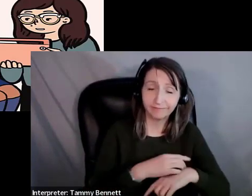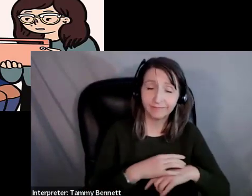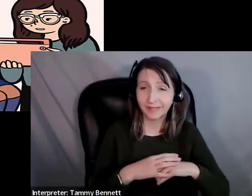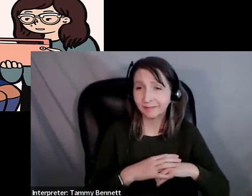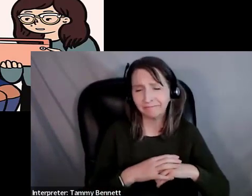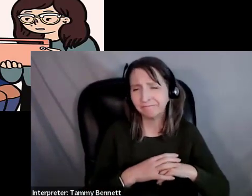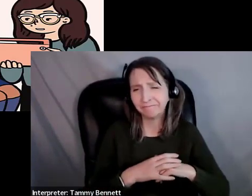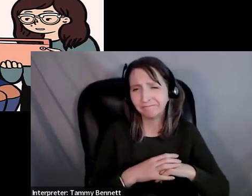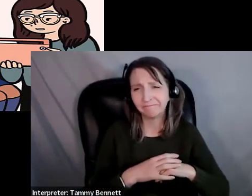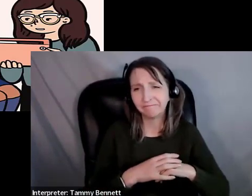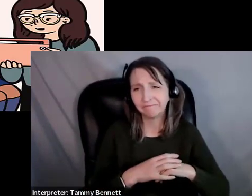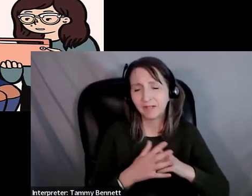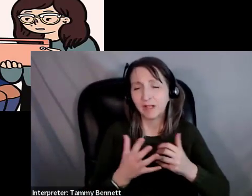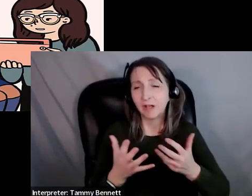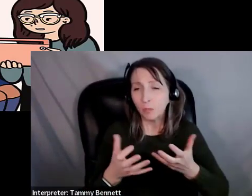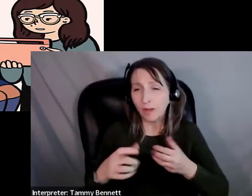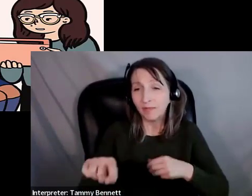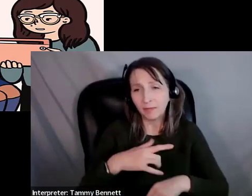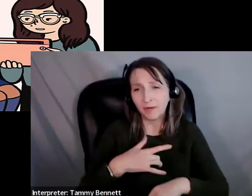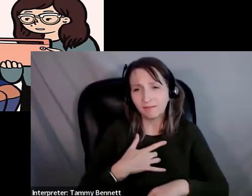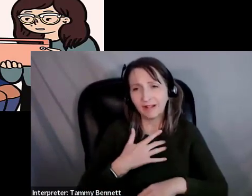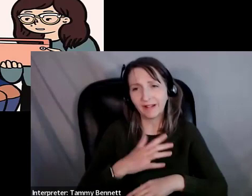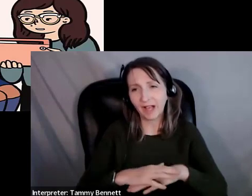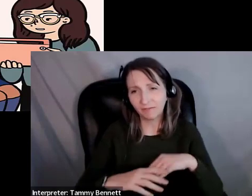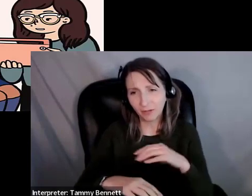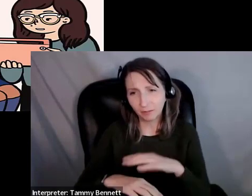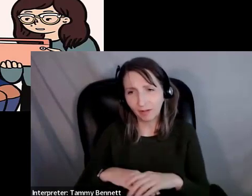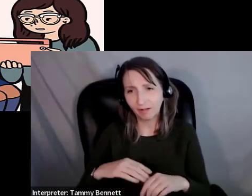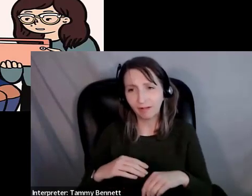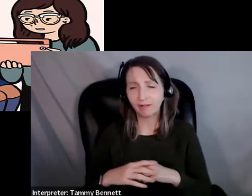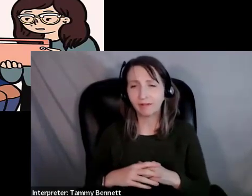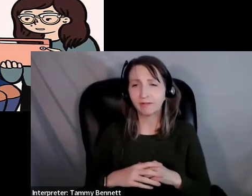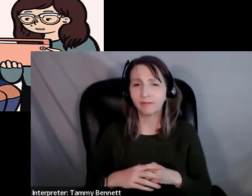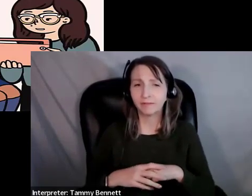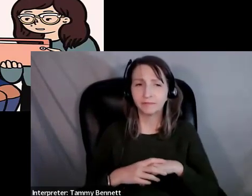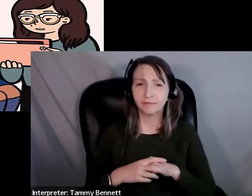it's, we don't want that. We want them to feel comfortable, um, in what communication they're choosing.